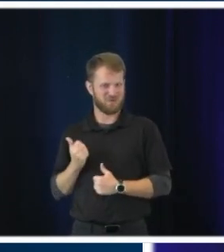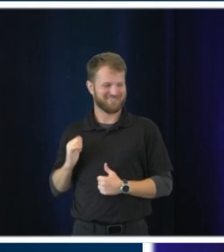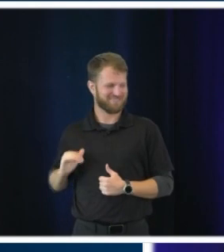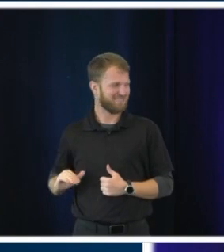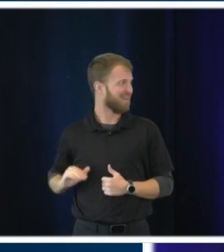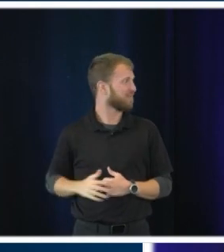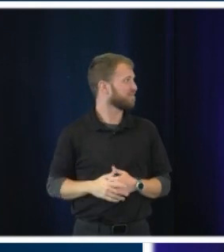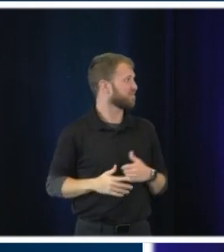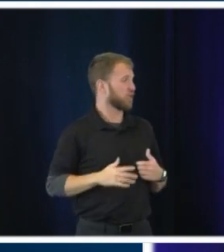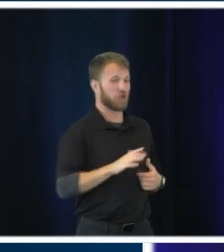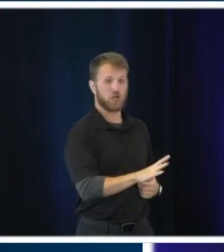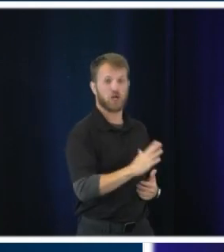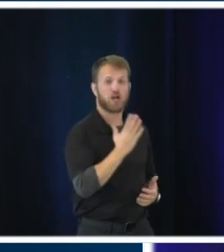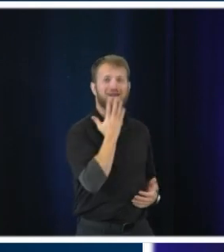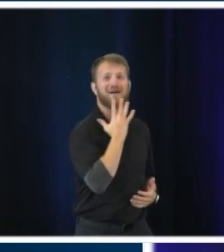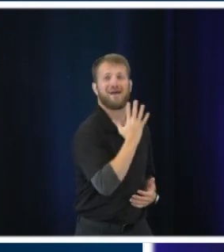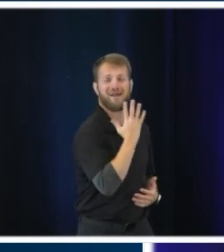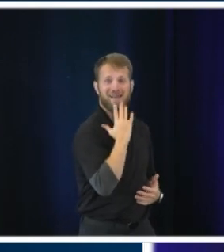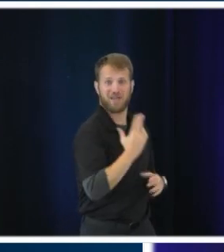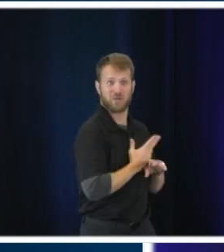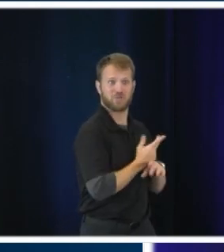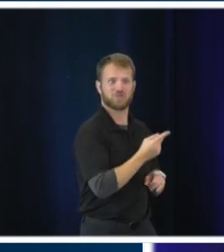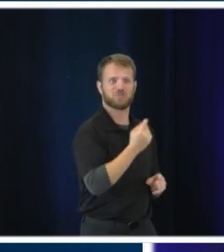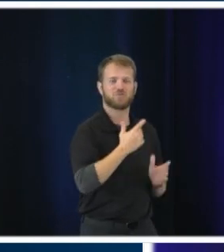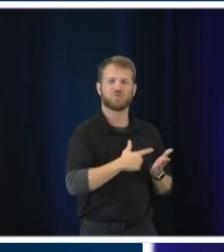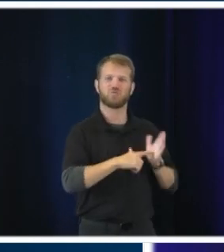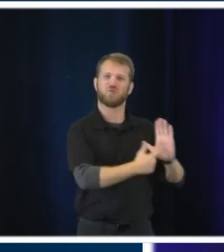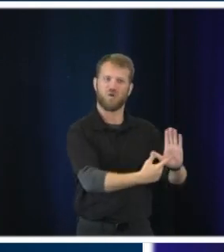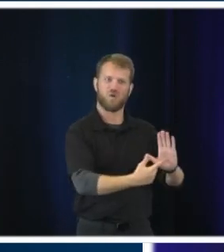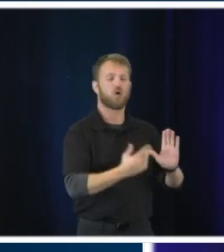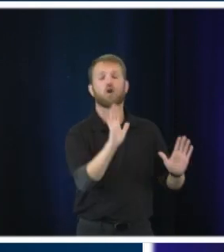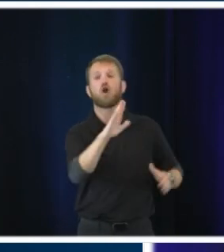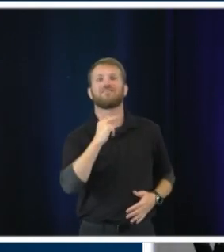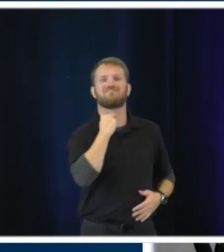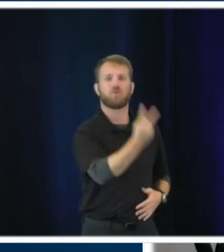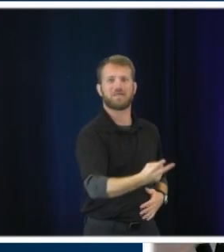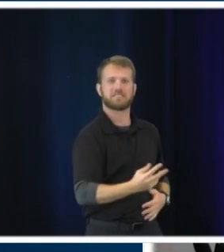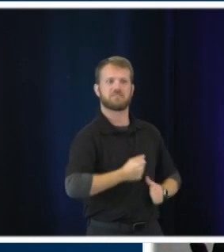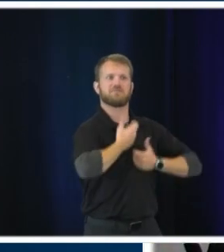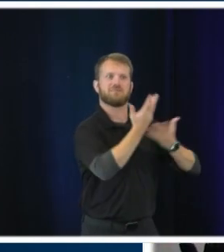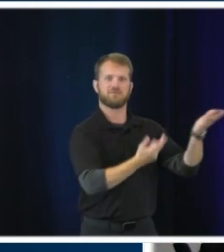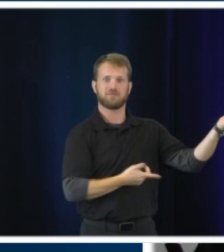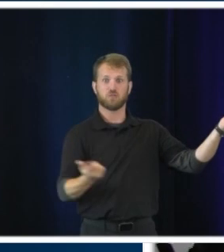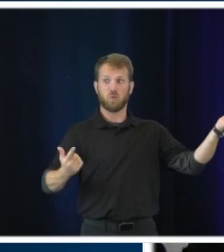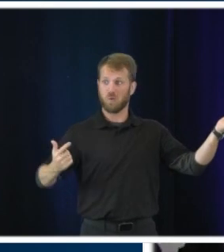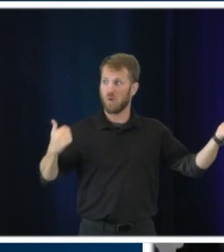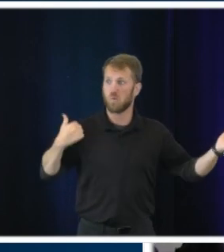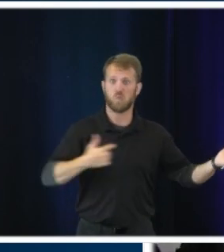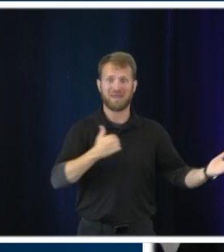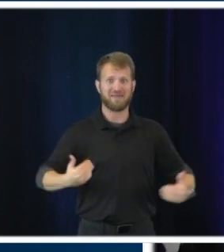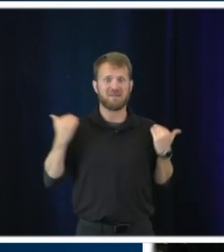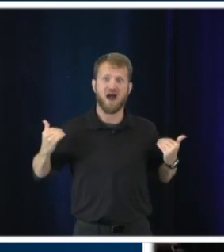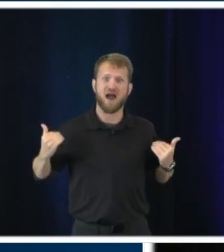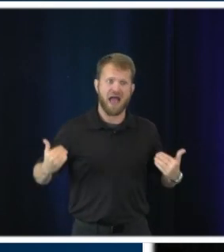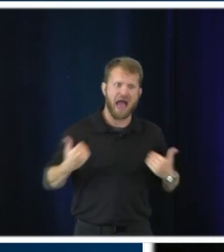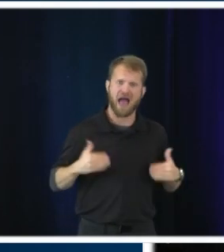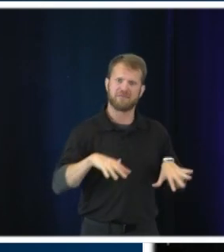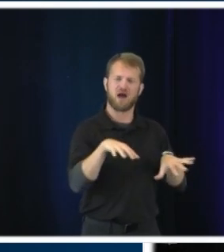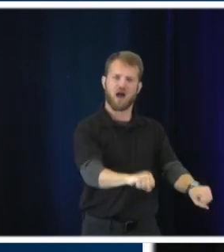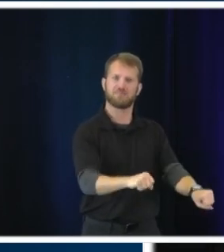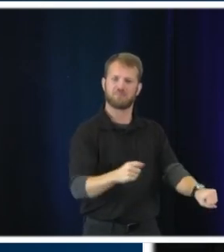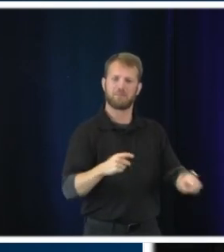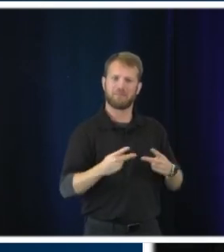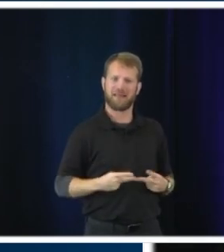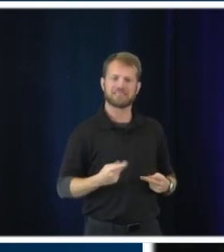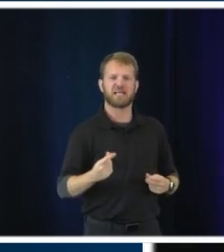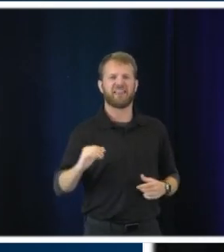Jasmine uses her voice to show that young girls have a place in Central Ohio. She has written and delivered original speeches as Little Miss Black